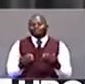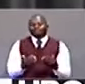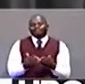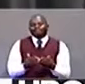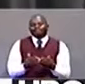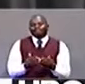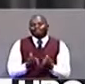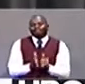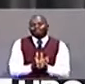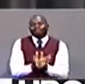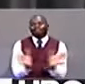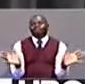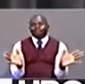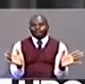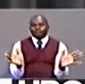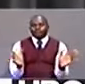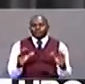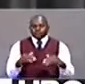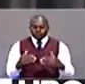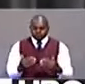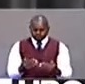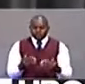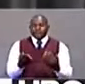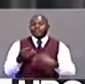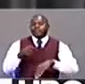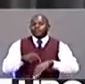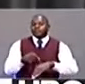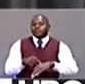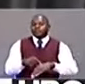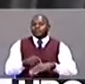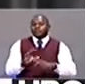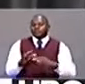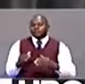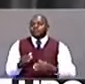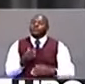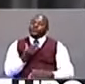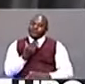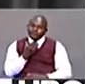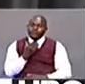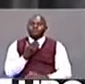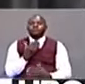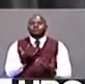crossroads. And in moments like this, we need